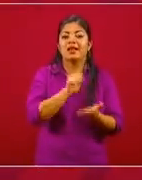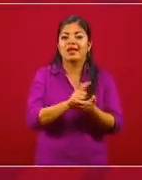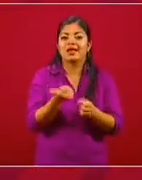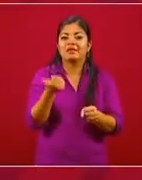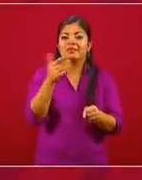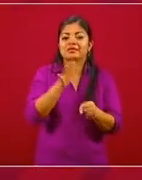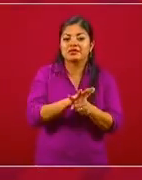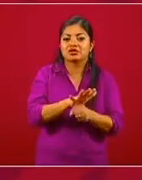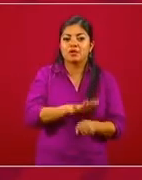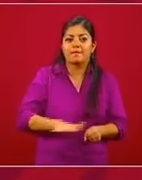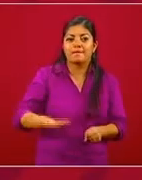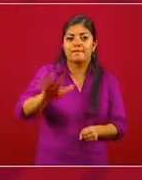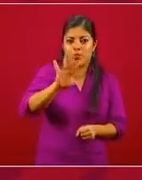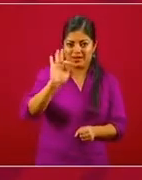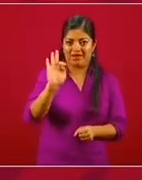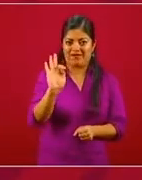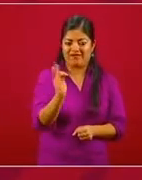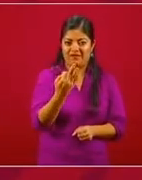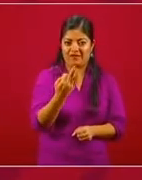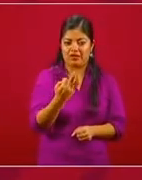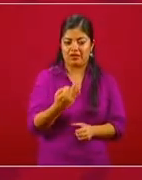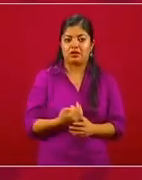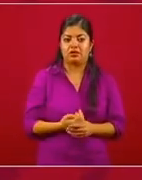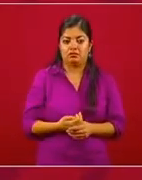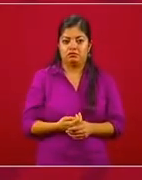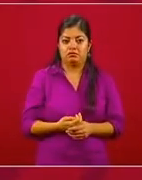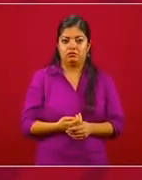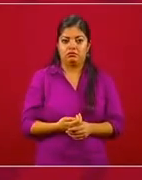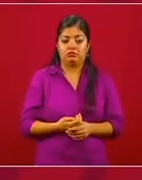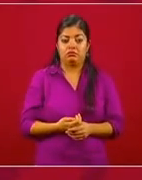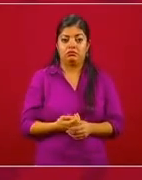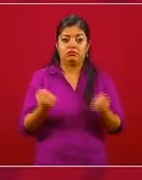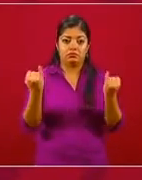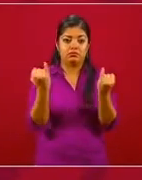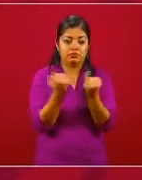Constitution and with the current laws and regulations.